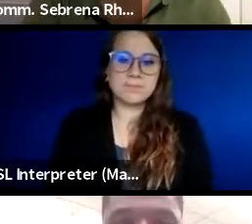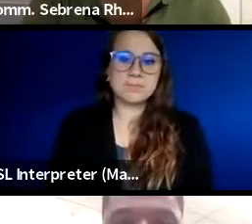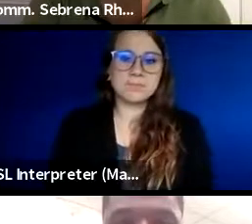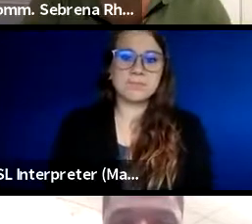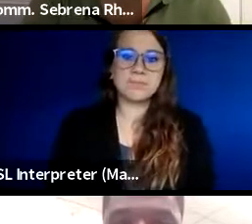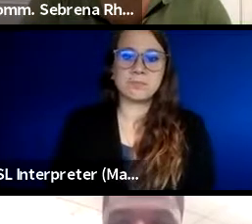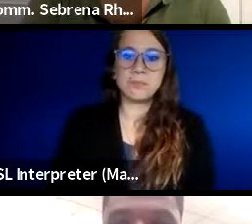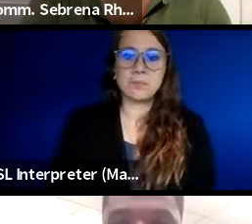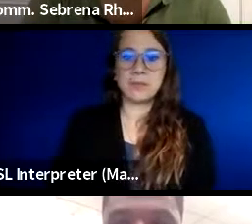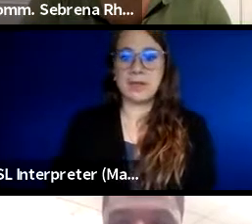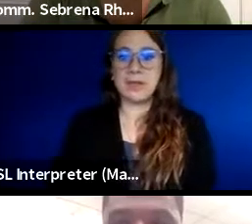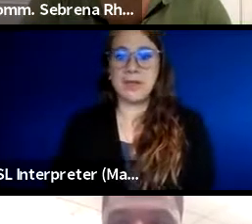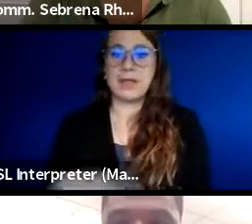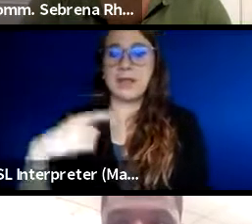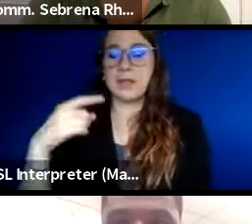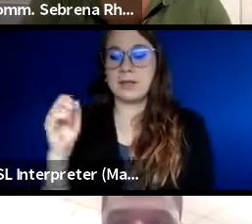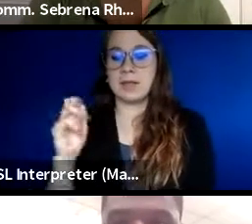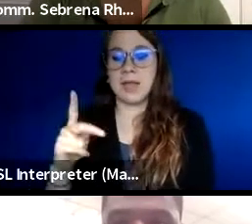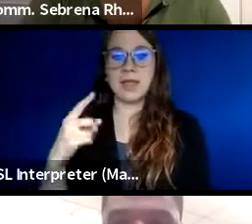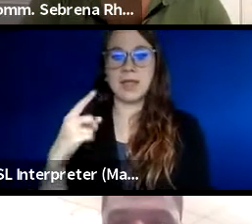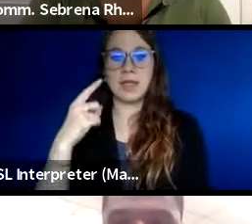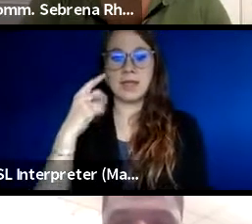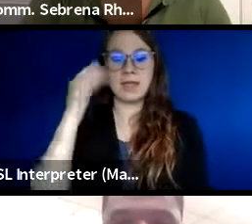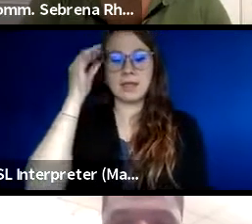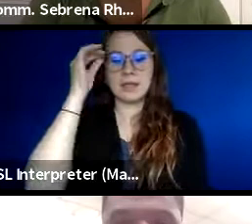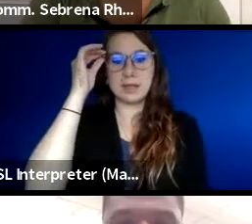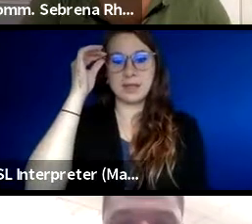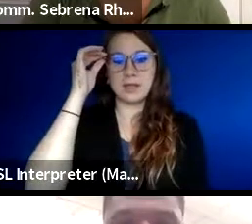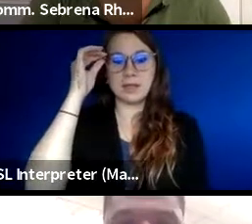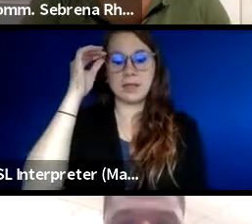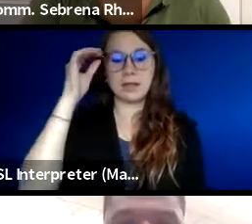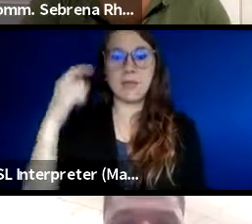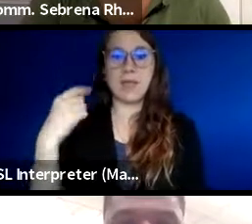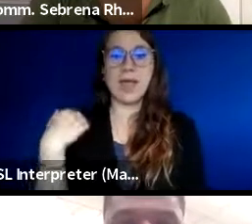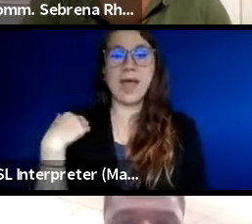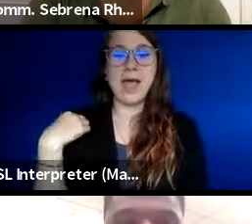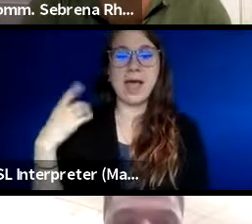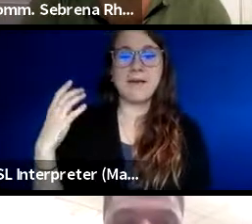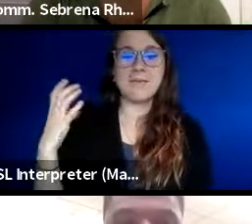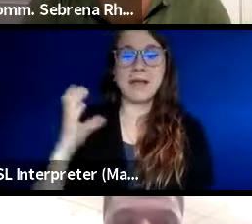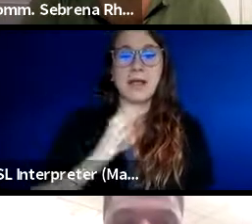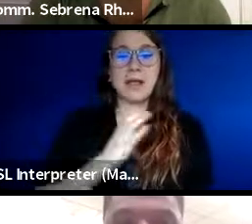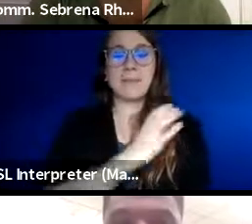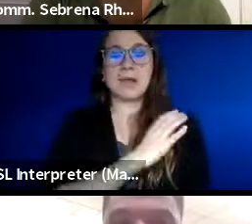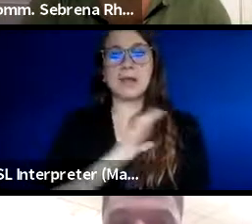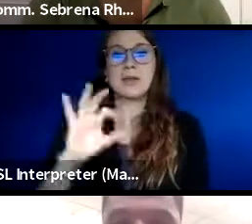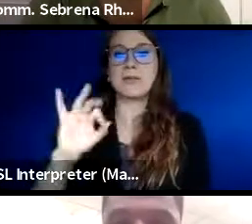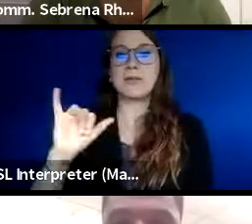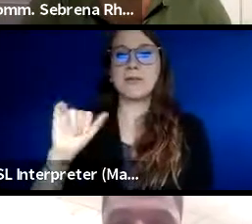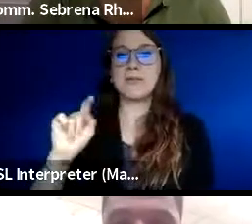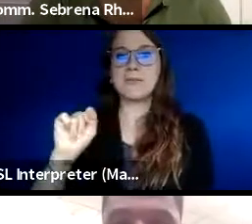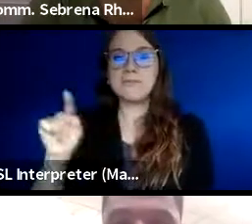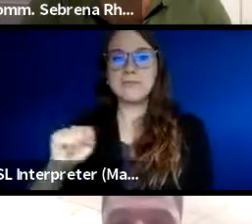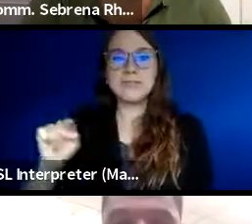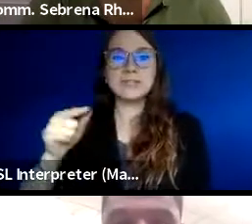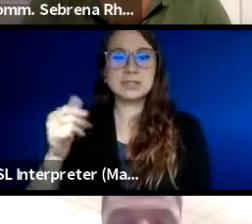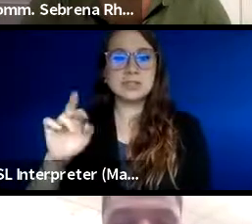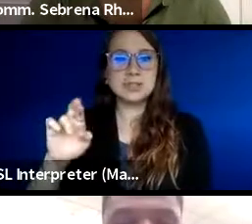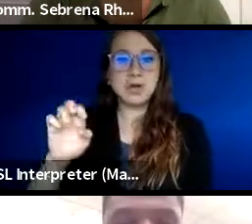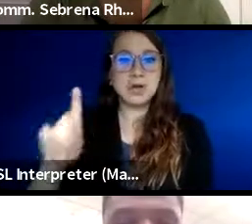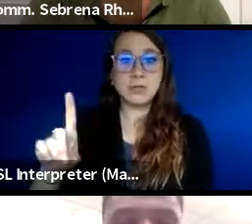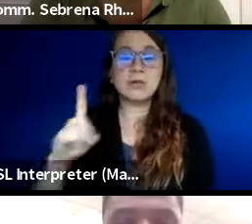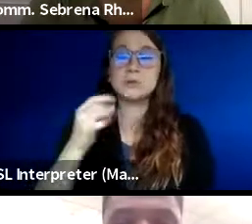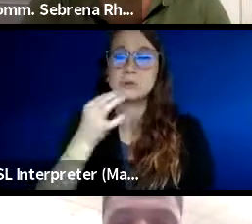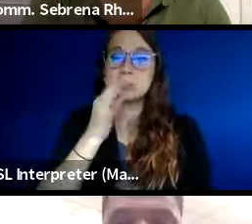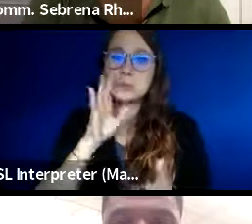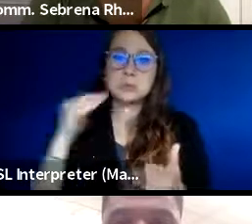And I believe we do have Commander Fitzgerald on the line. We are coming to the end of our time